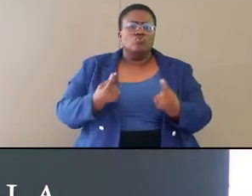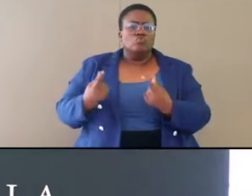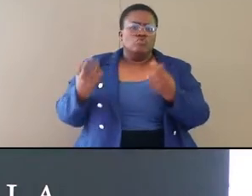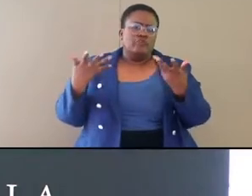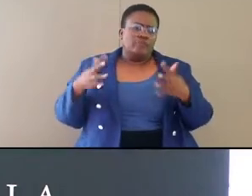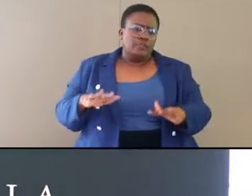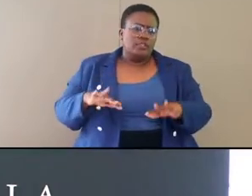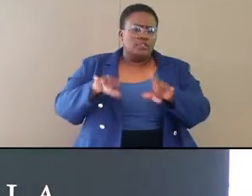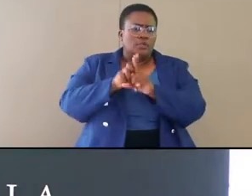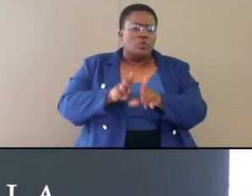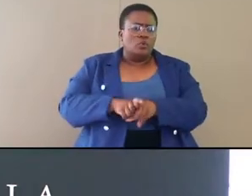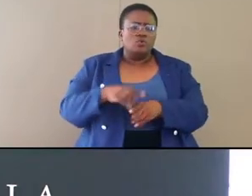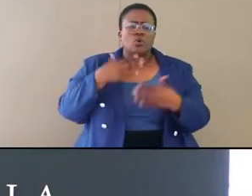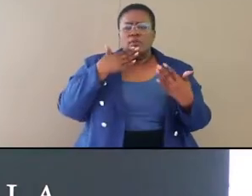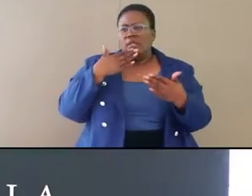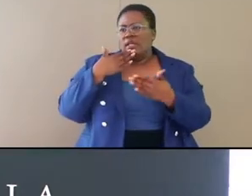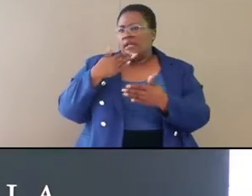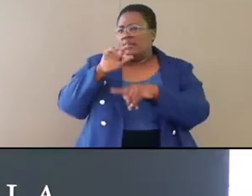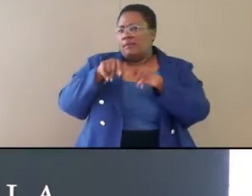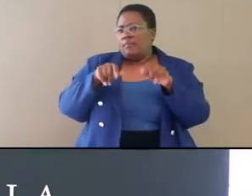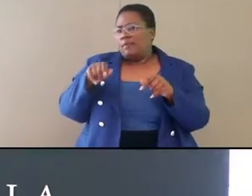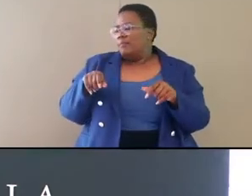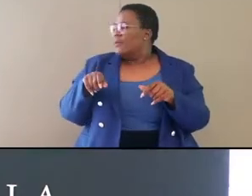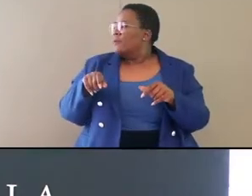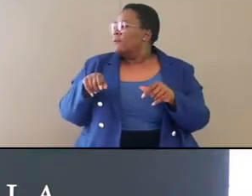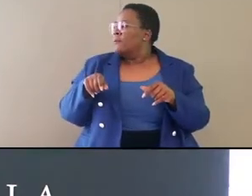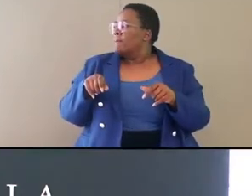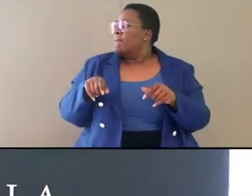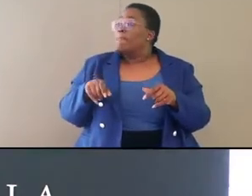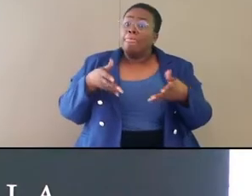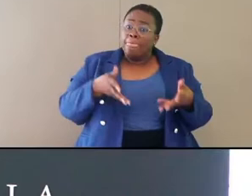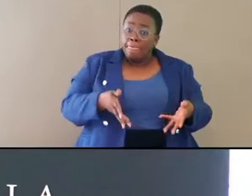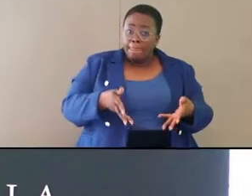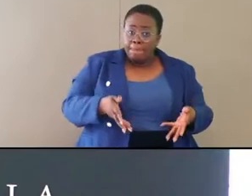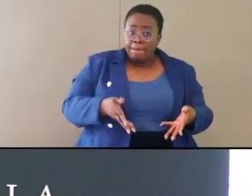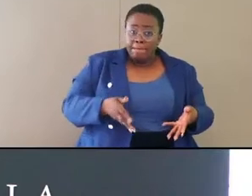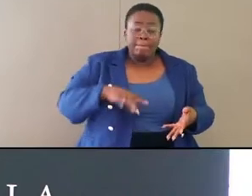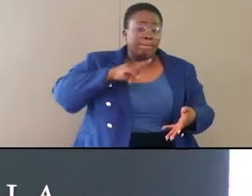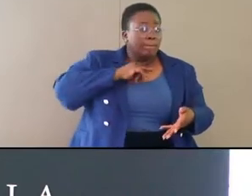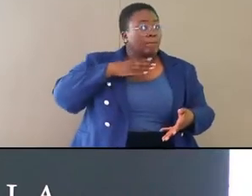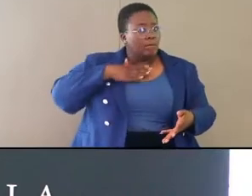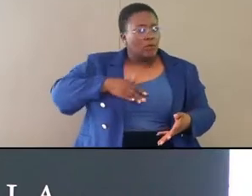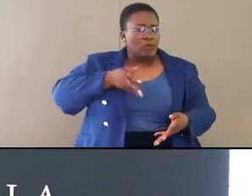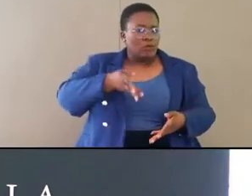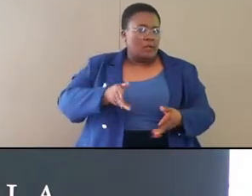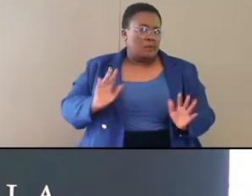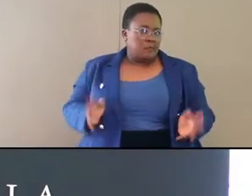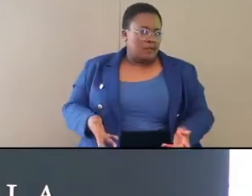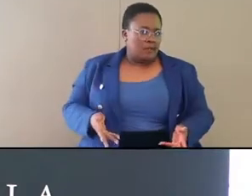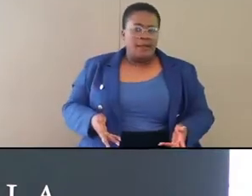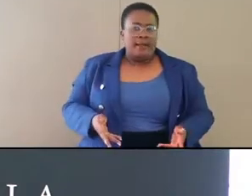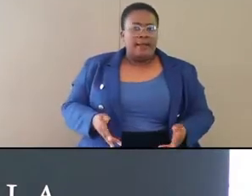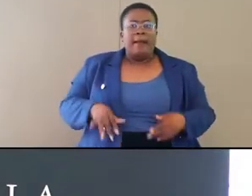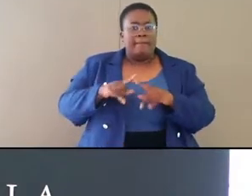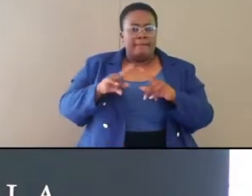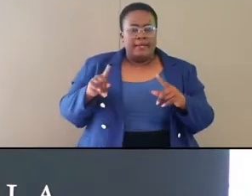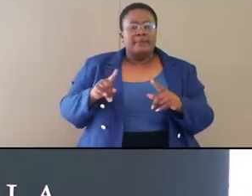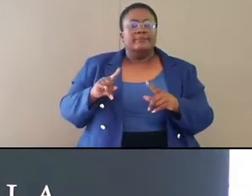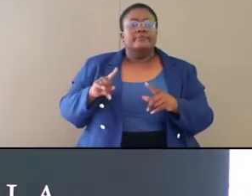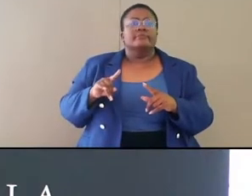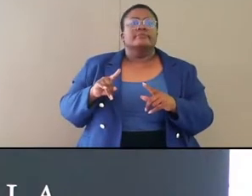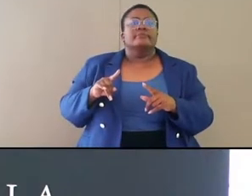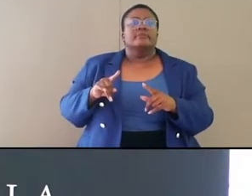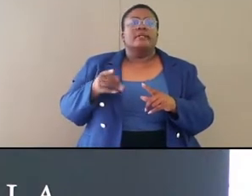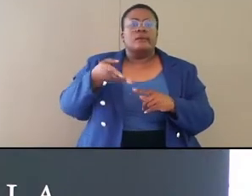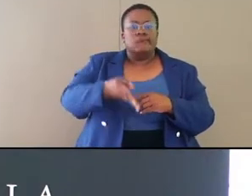also thank the people who not only are here because they just want to be here, they are here because I can guarantee you they'll